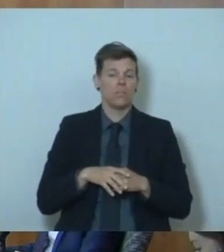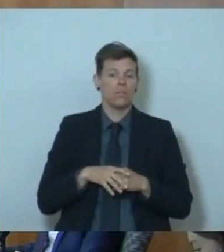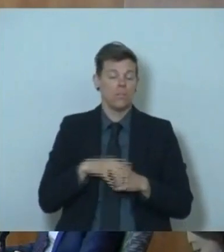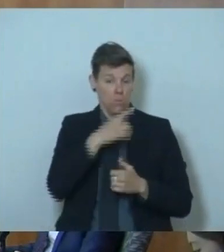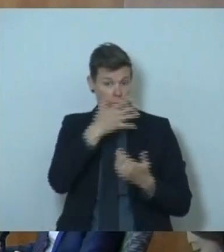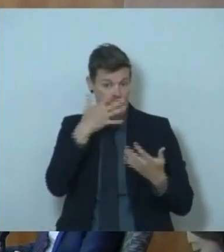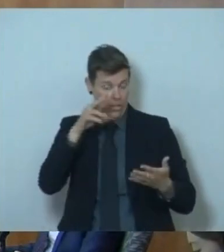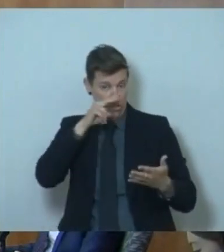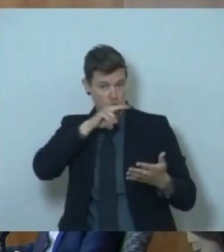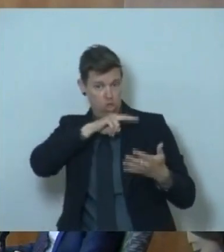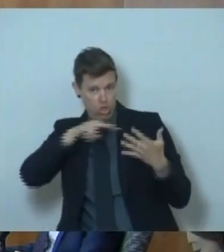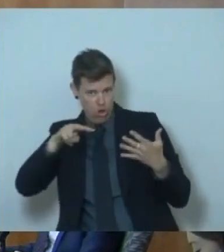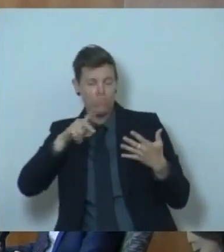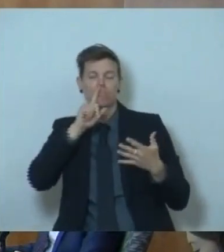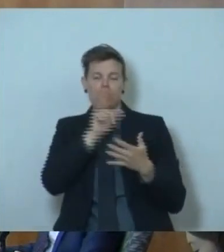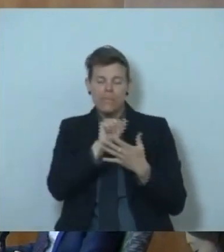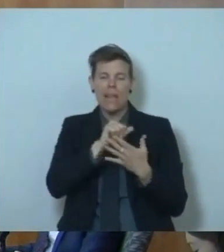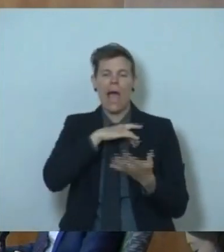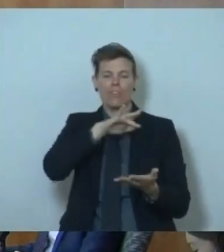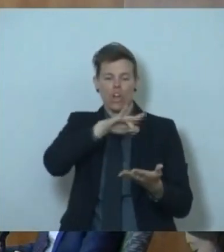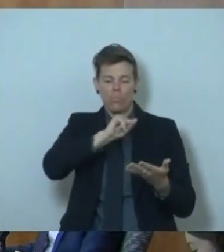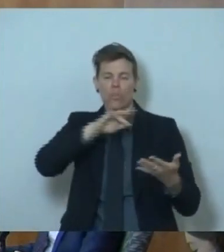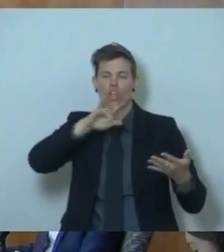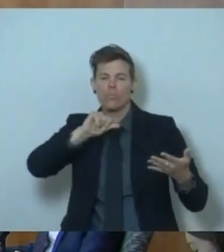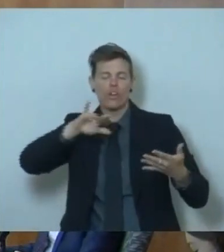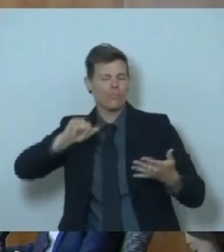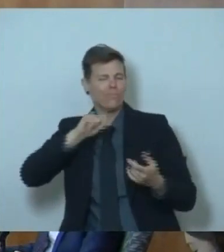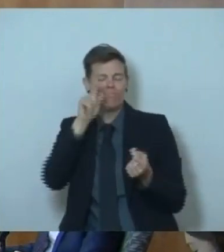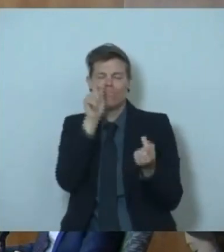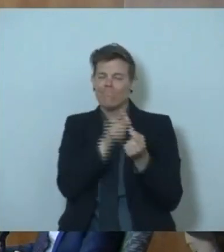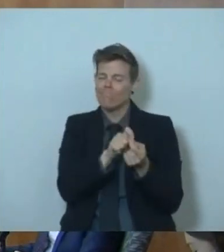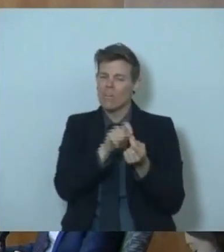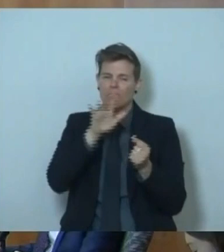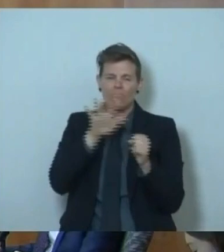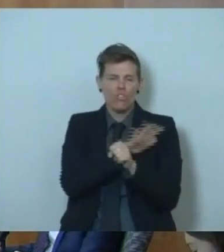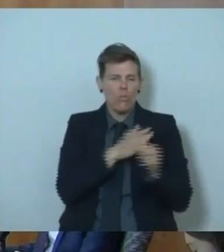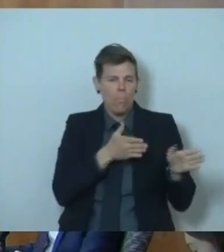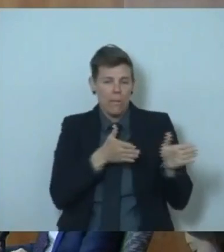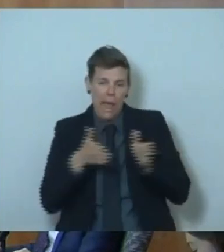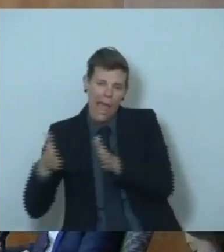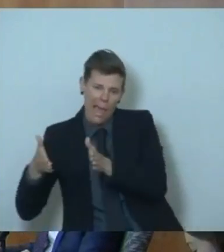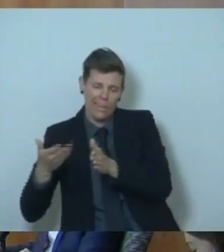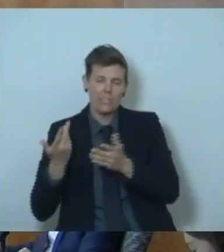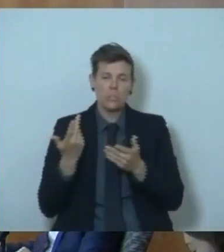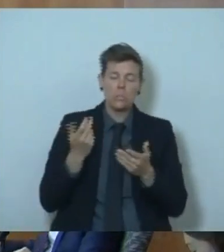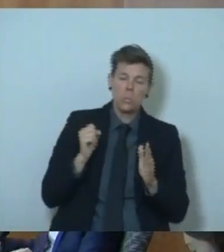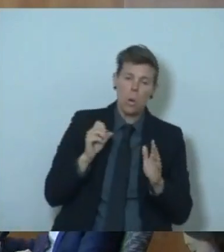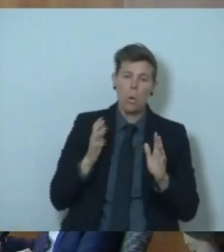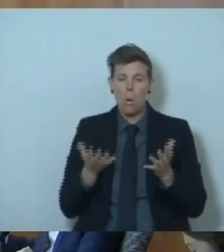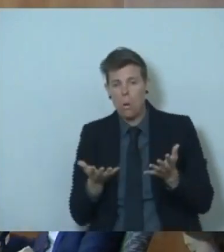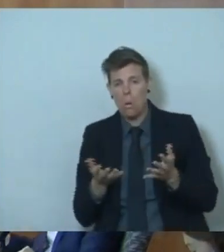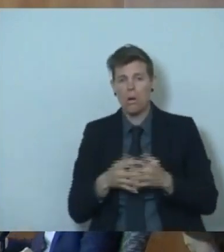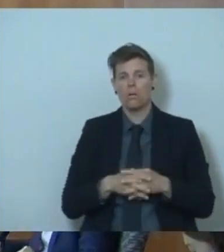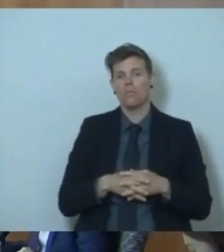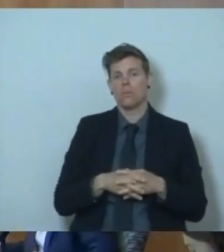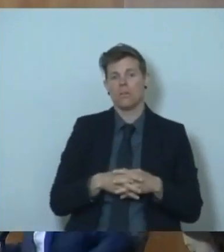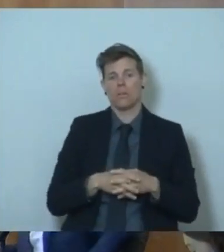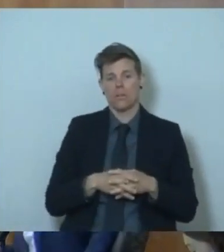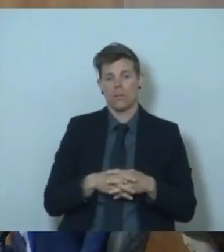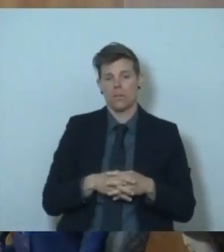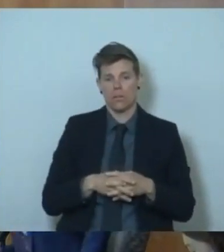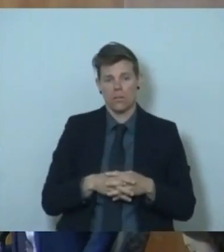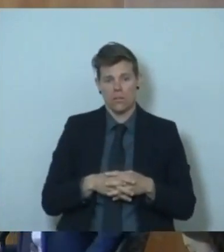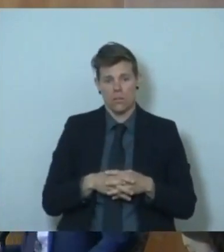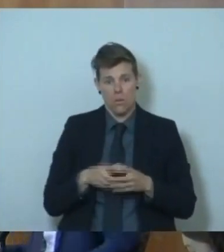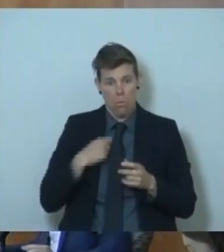in there. There's sort of just generally a reliance maybe on the CDC and the federal government to make sure that, say, things like PPE